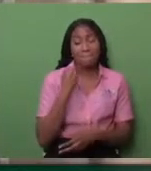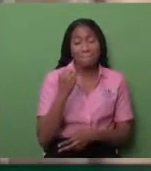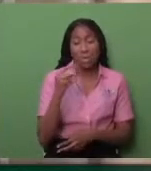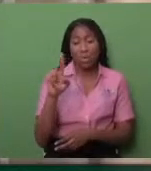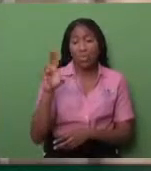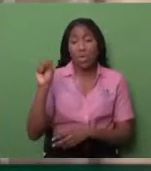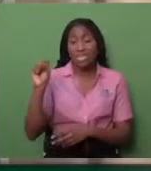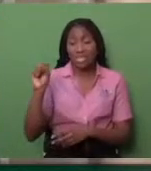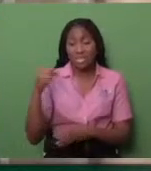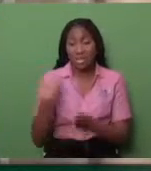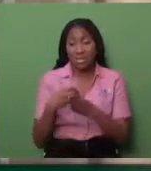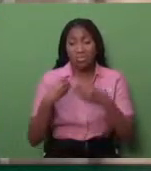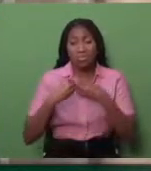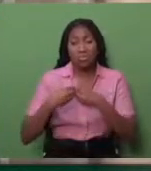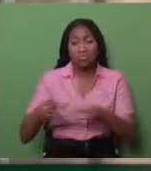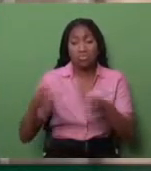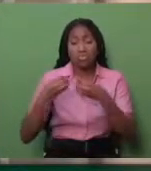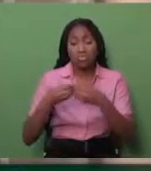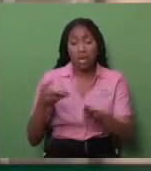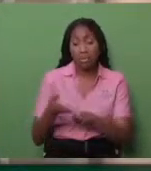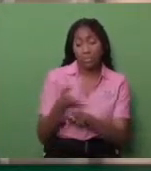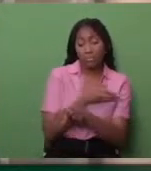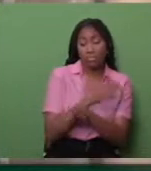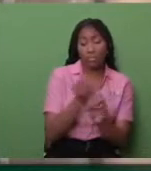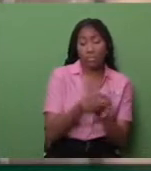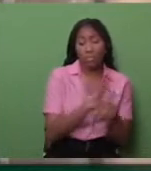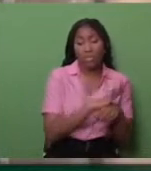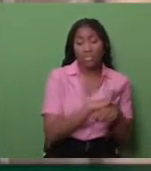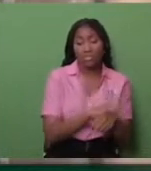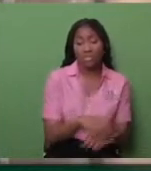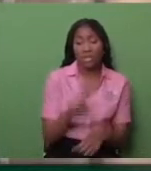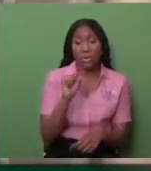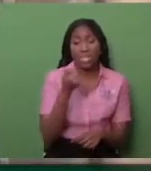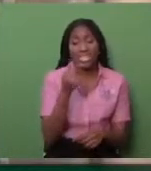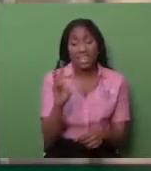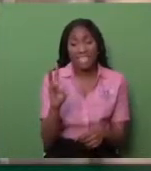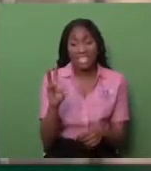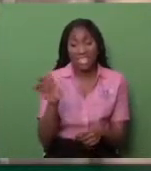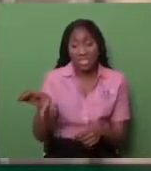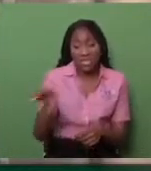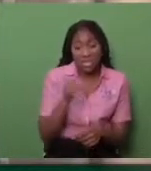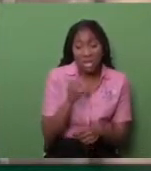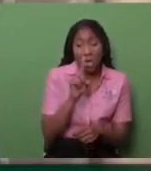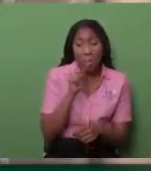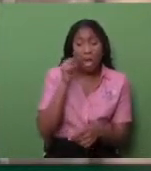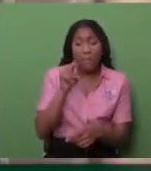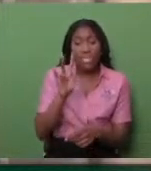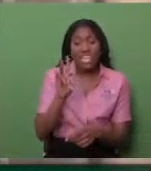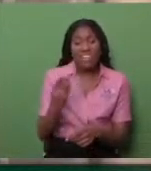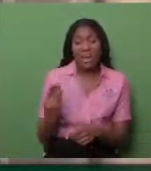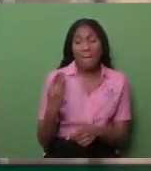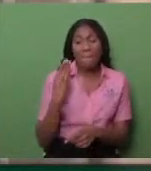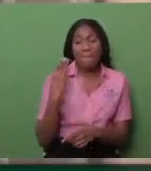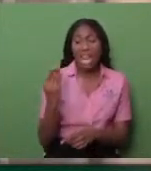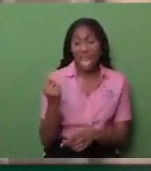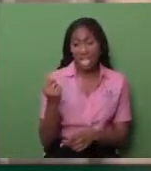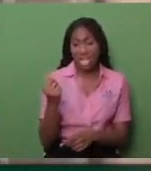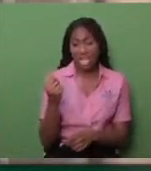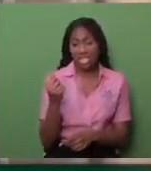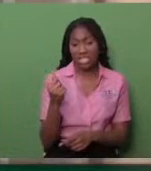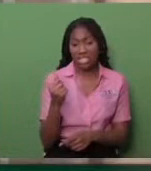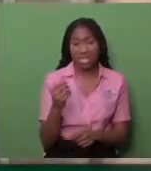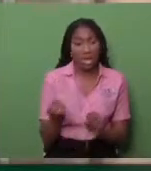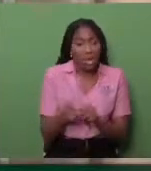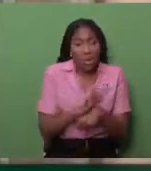then. In 2017, they took out 1.7 billion TT. There was no COVID then. In